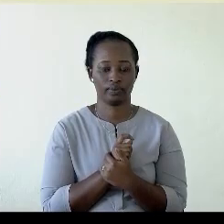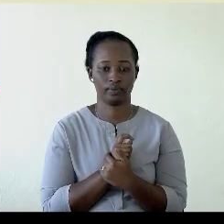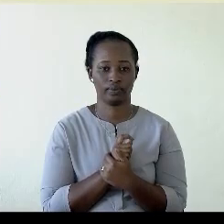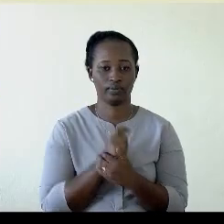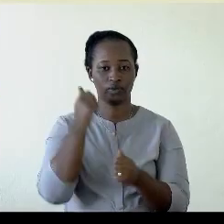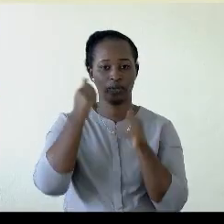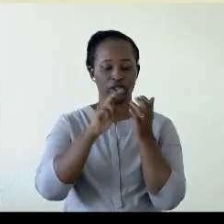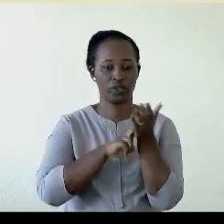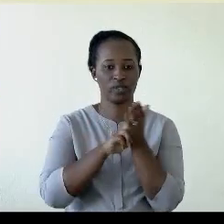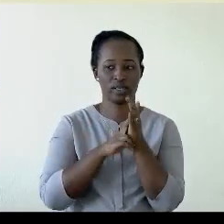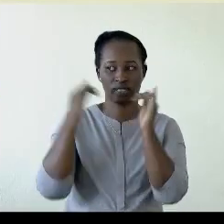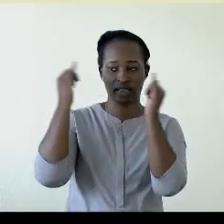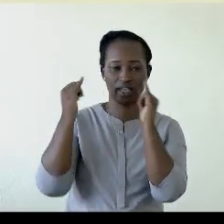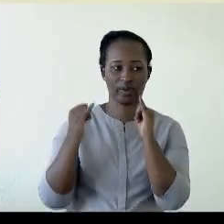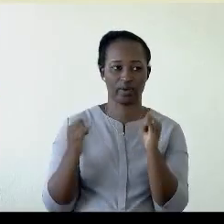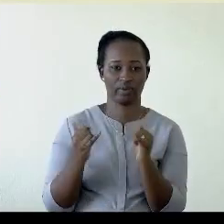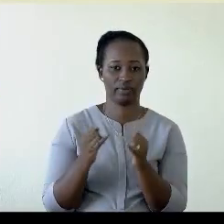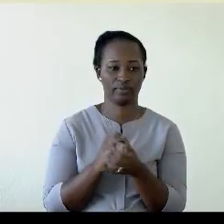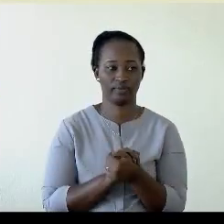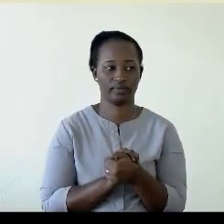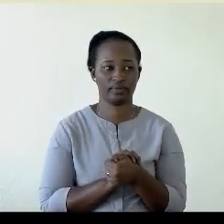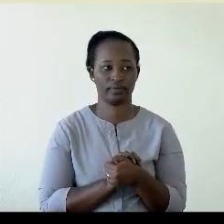which uses a diagram.